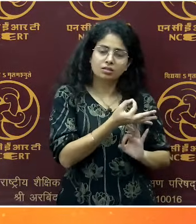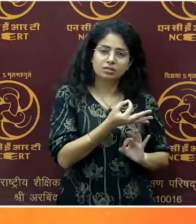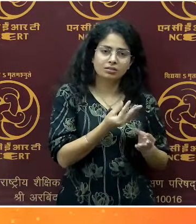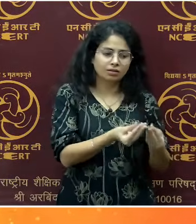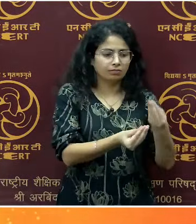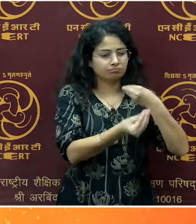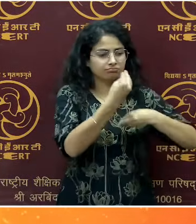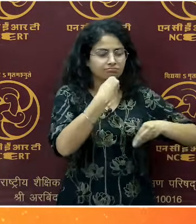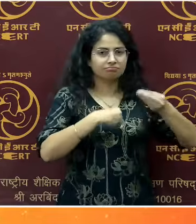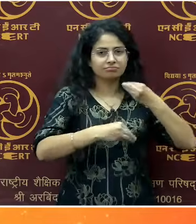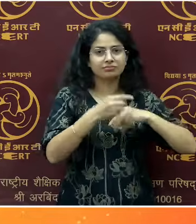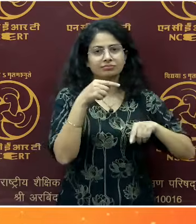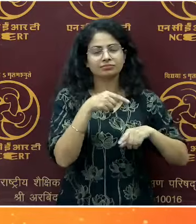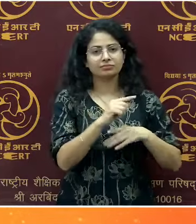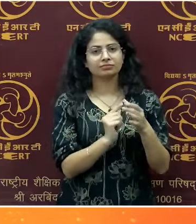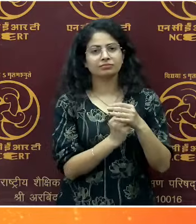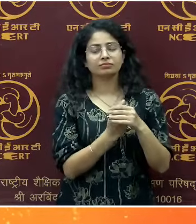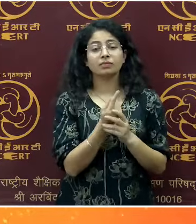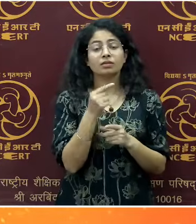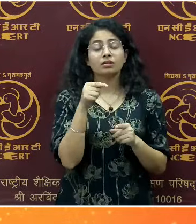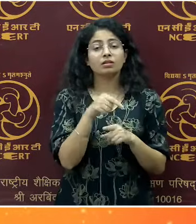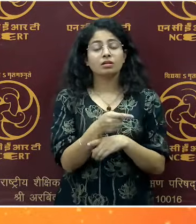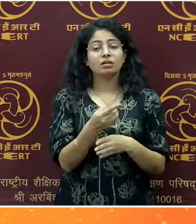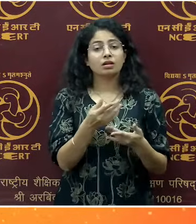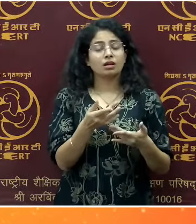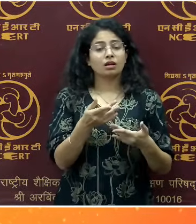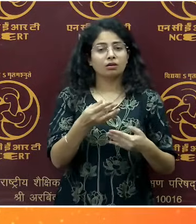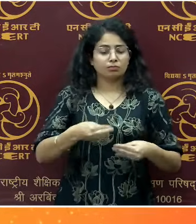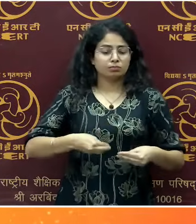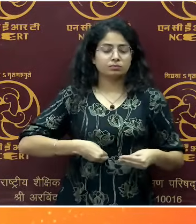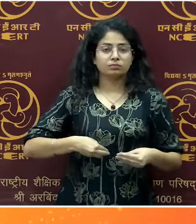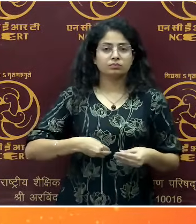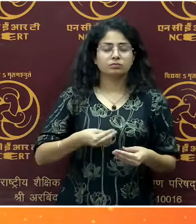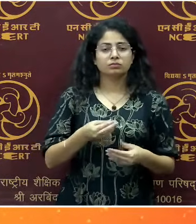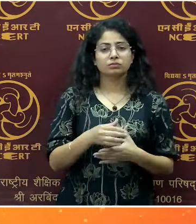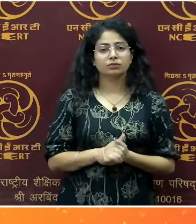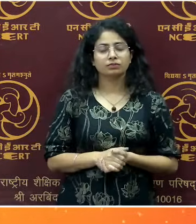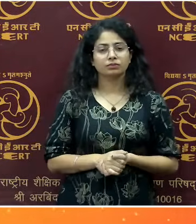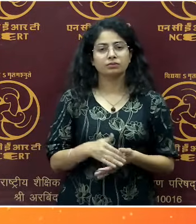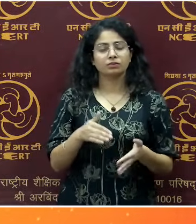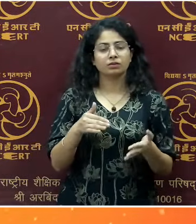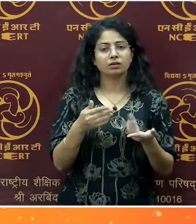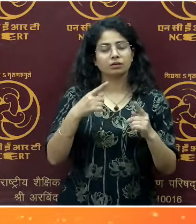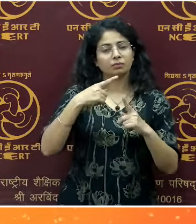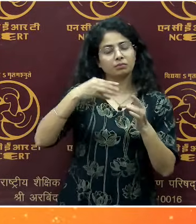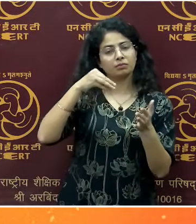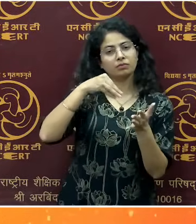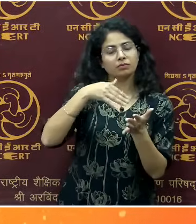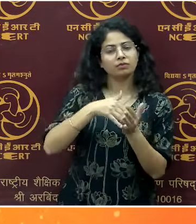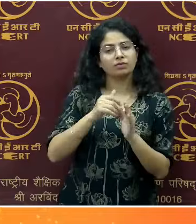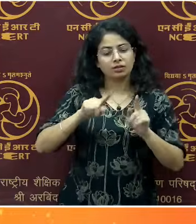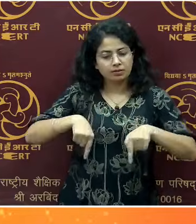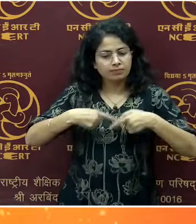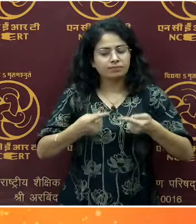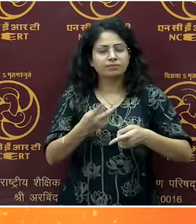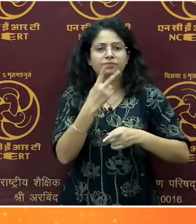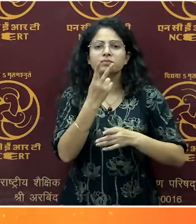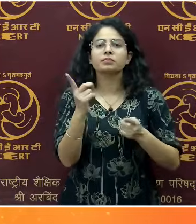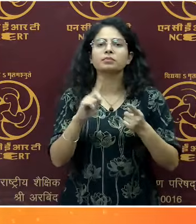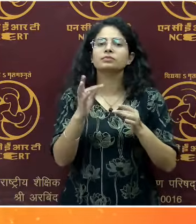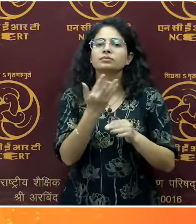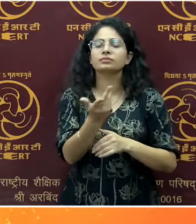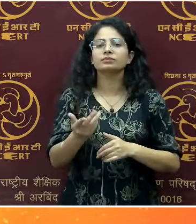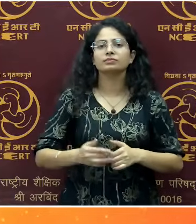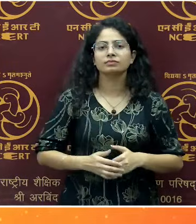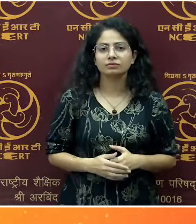on that grass and that made him weaker. Yeah. So, now let us see what happens next.